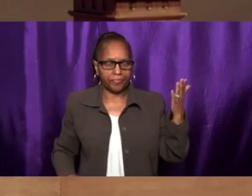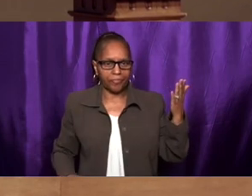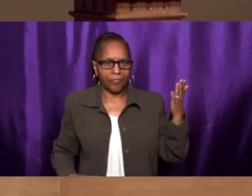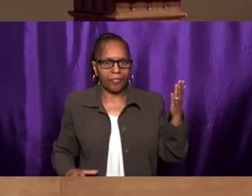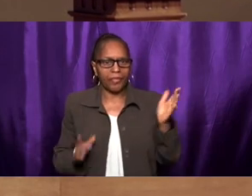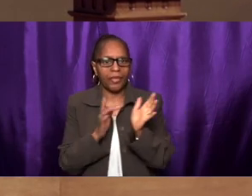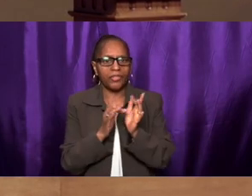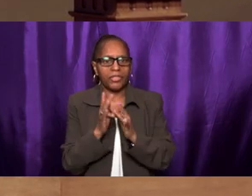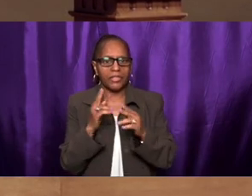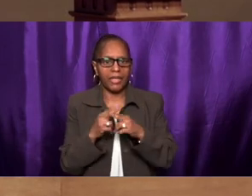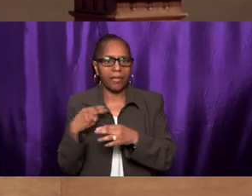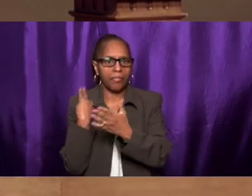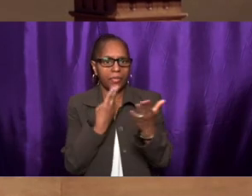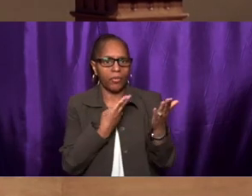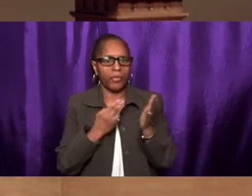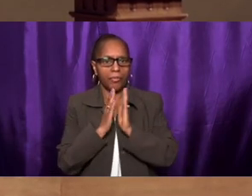It's in Jesus' name we pray.